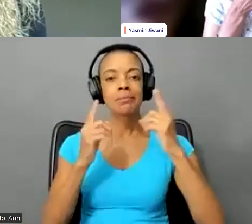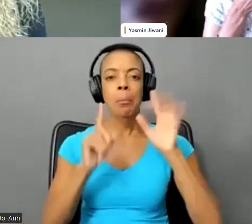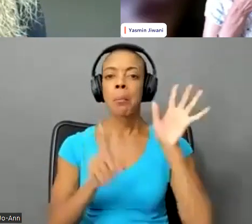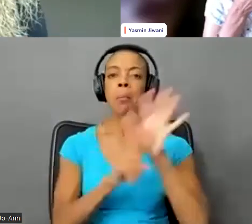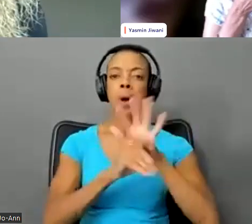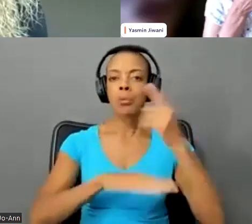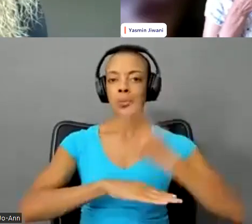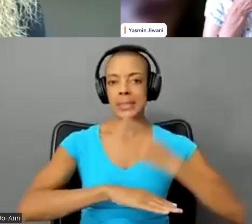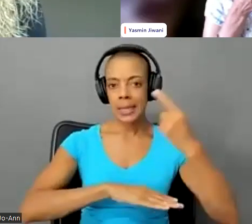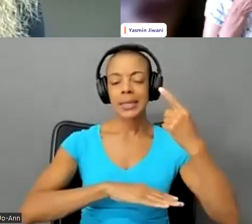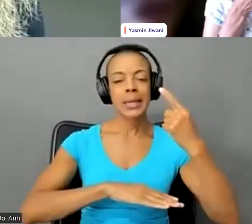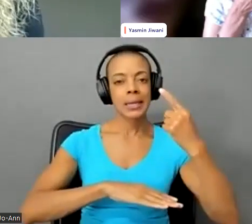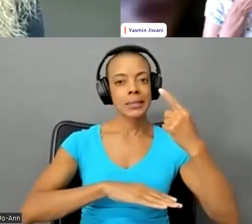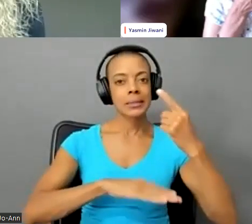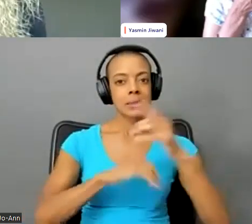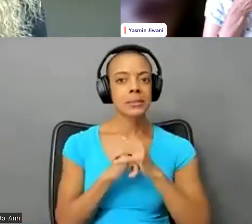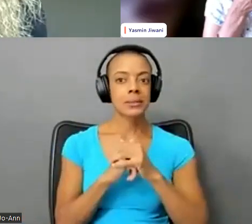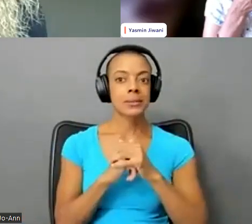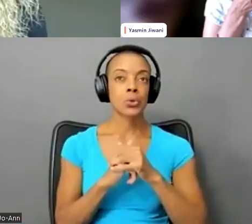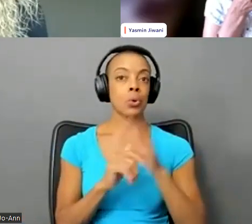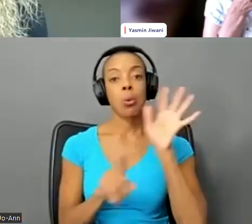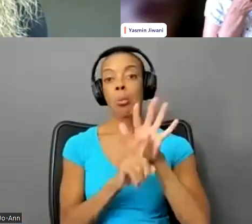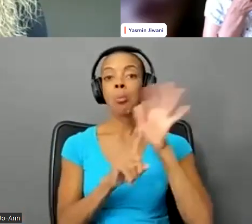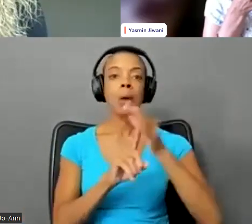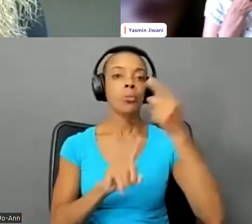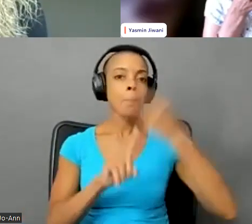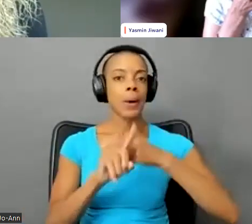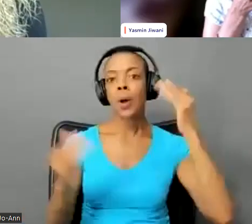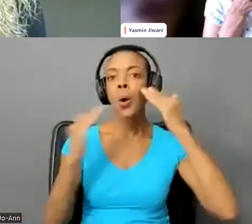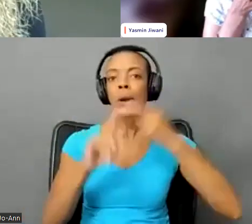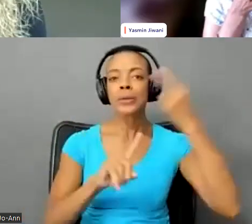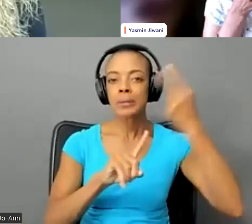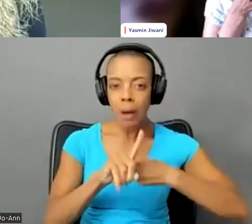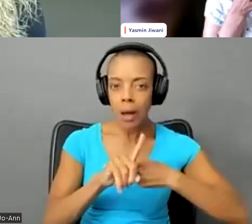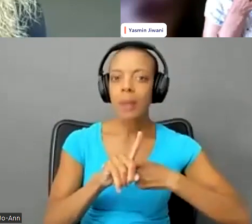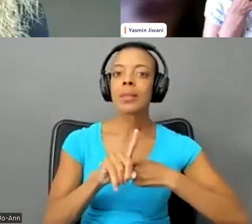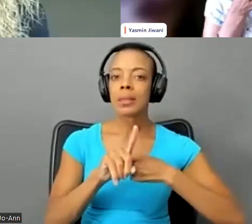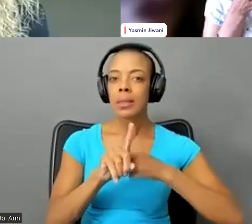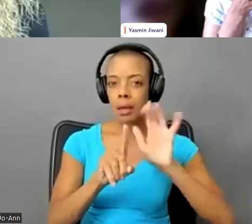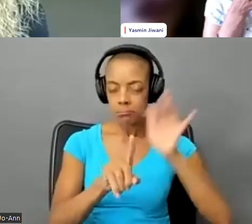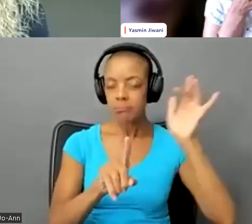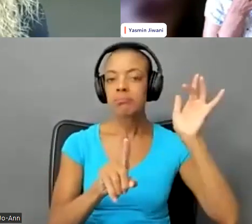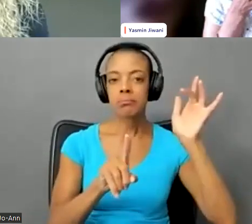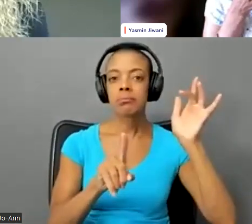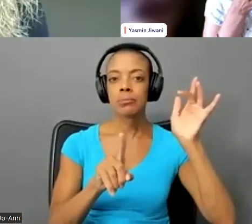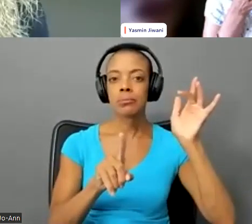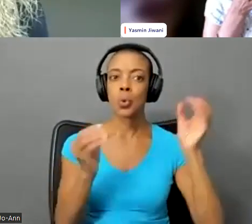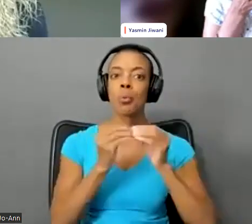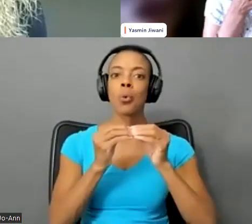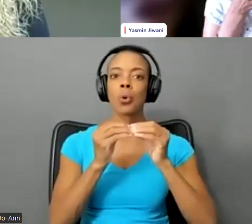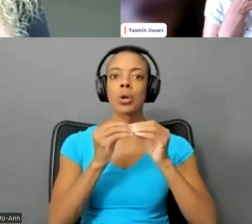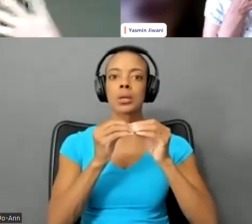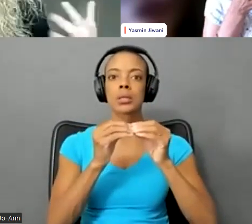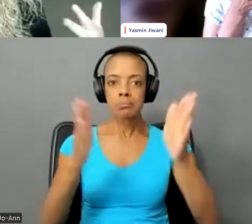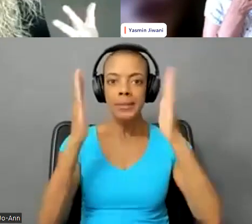for groups of folks or months, awareness months, those types of things are, again, helpful. You'll get more pickup that way, and you're just